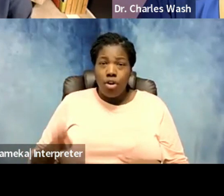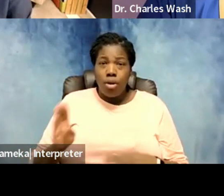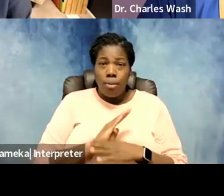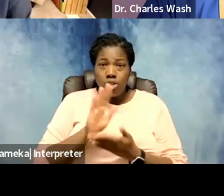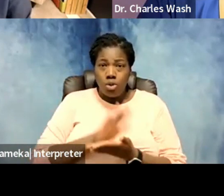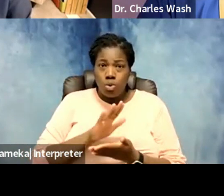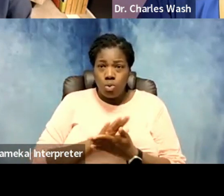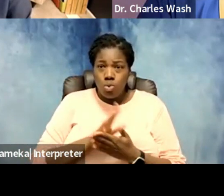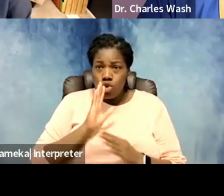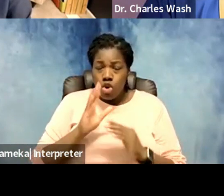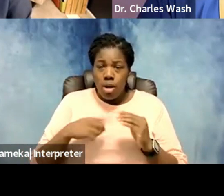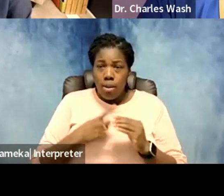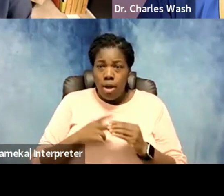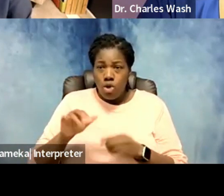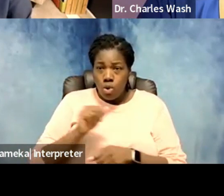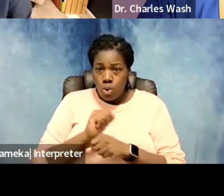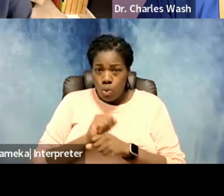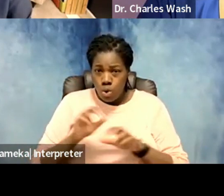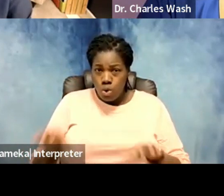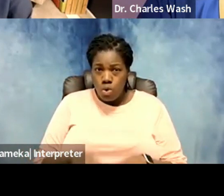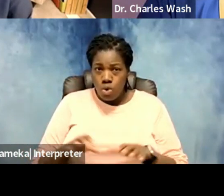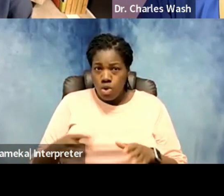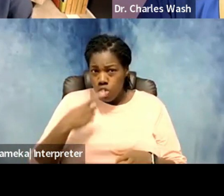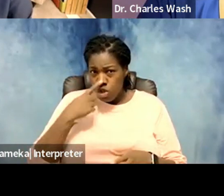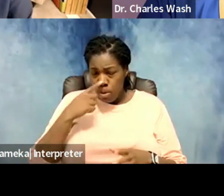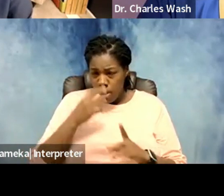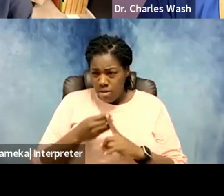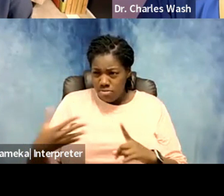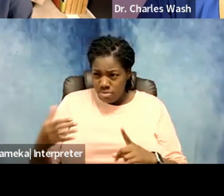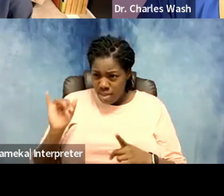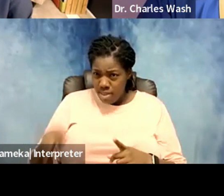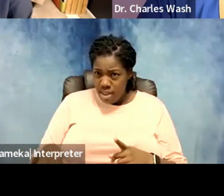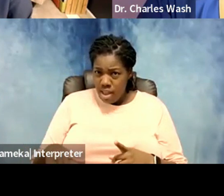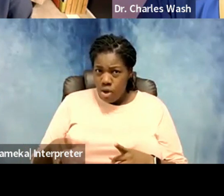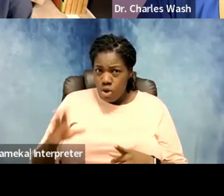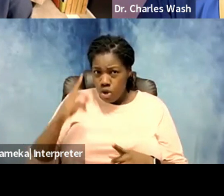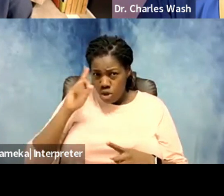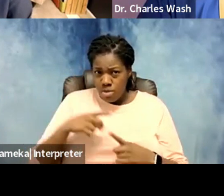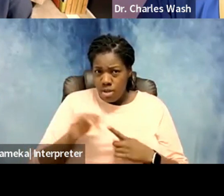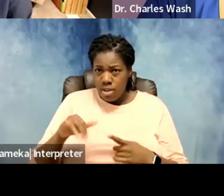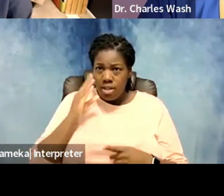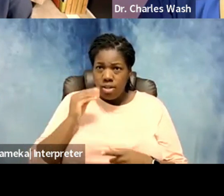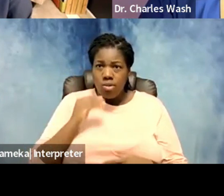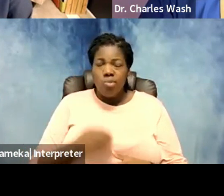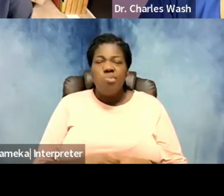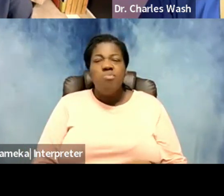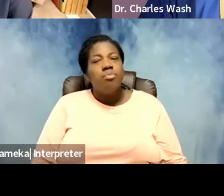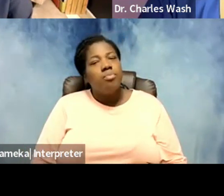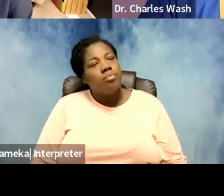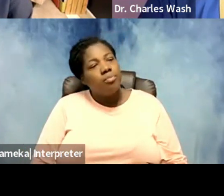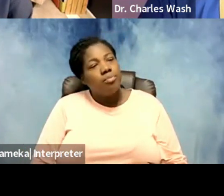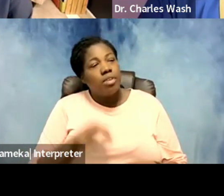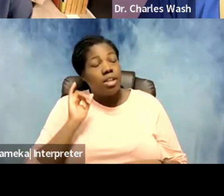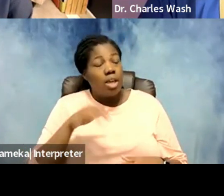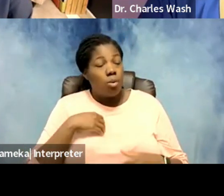a little bit about the work that you're doing in that. How, can you just speak to that? What were your thoughts about that experience? That experience is wonderful.